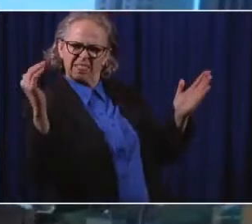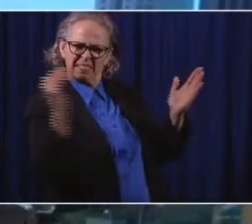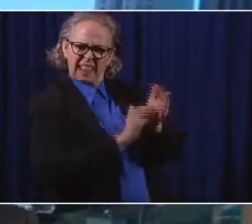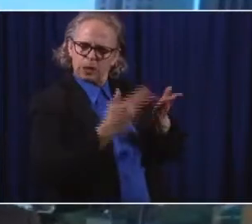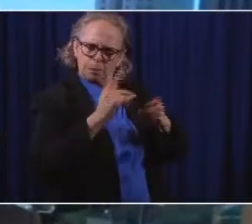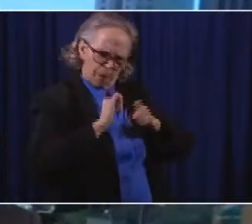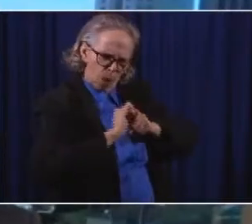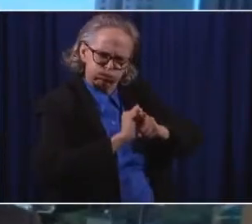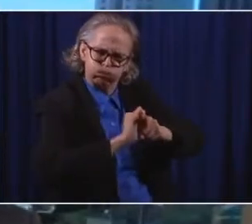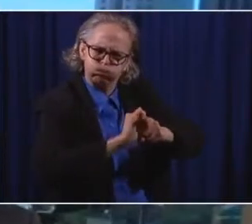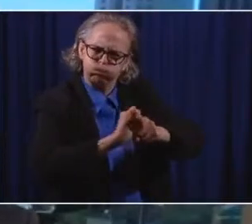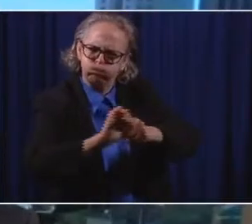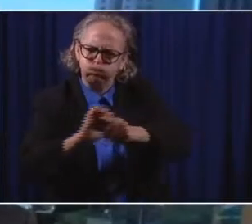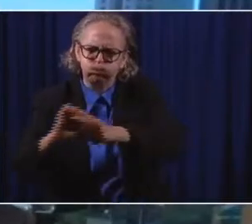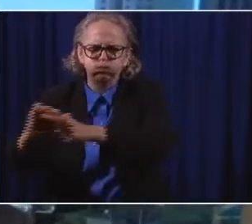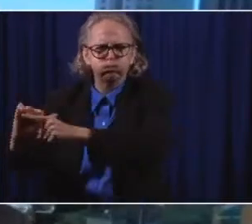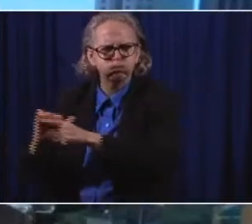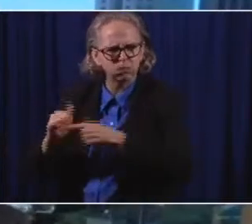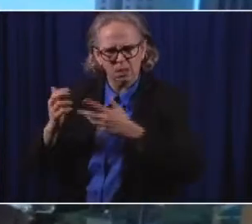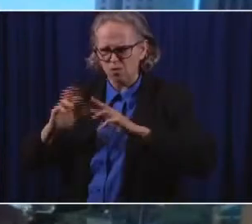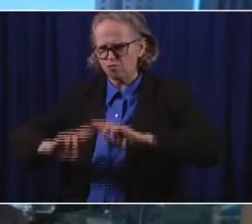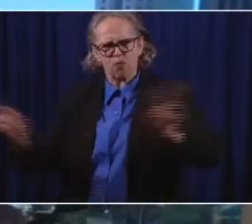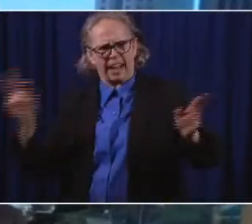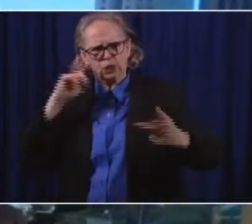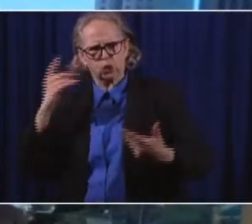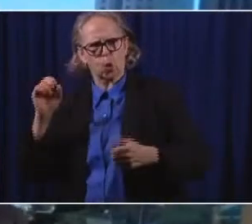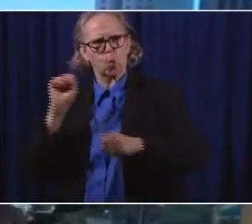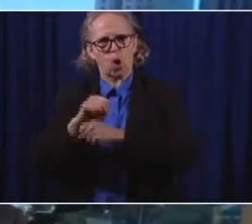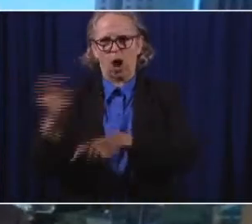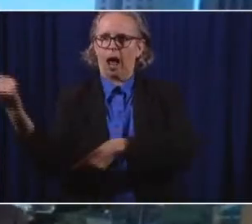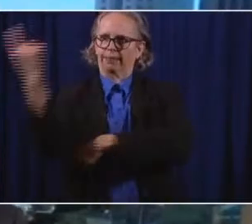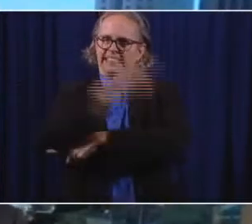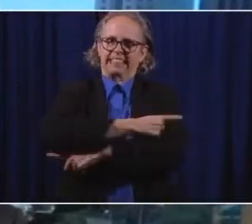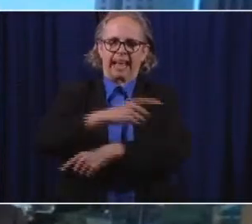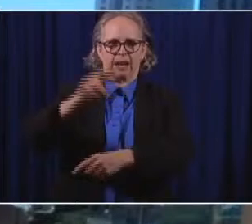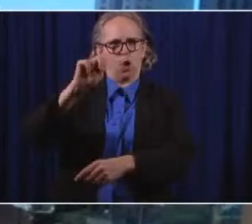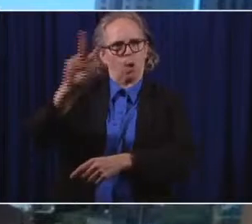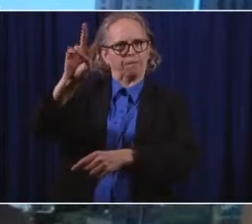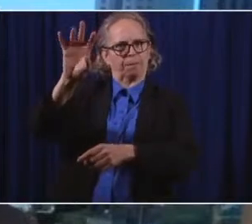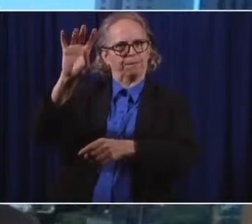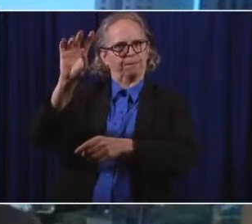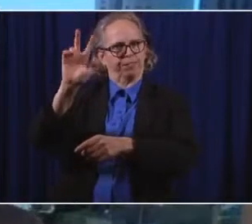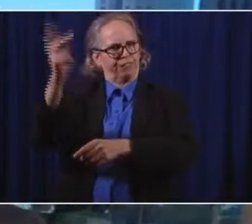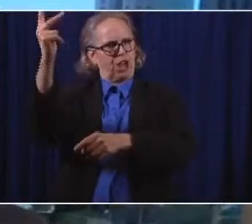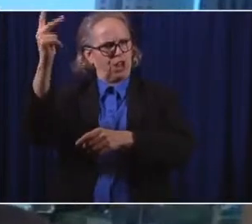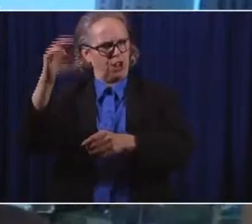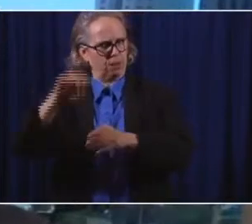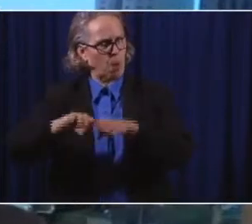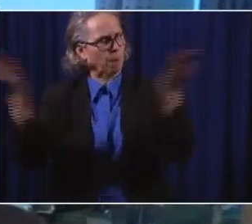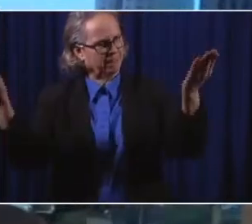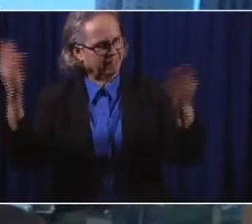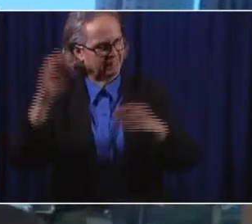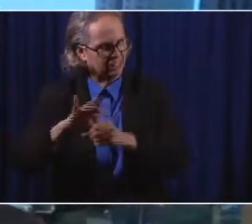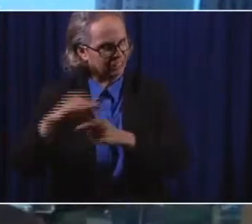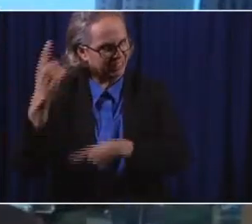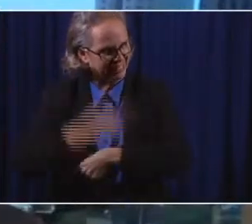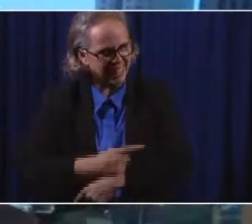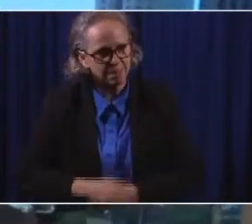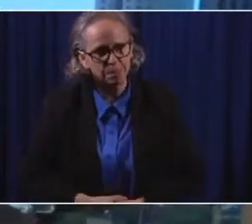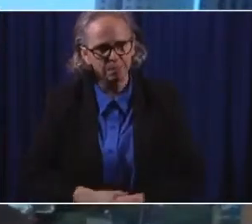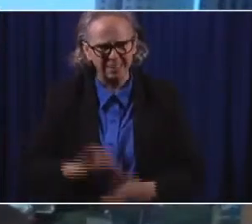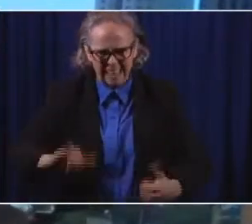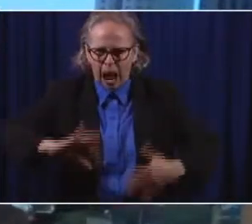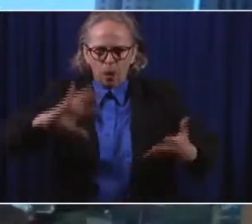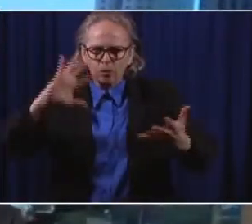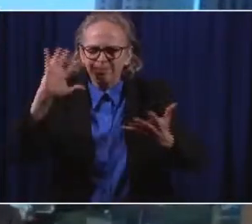and accessible way on Tuesday morning, November 3rd. One of the other things that we really focused on was trying to maximize early and absentee voting.